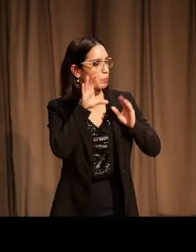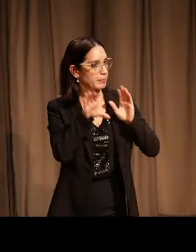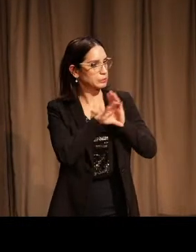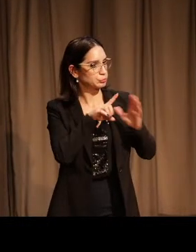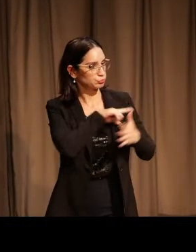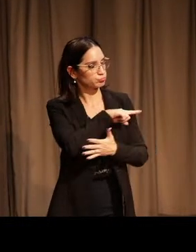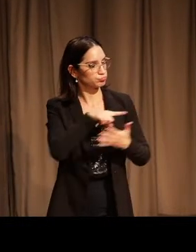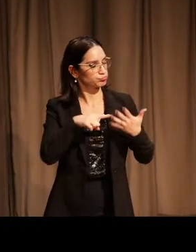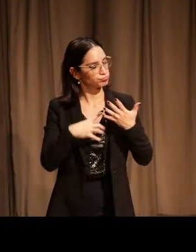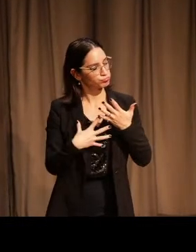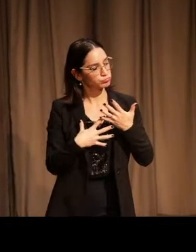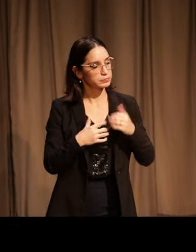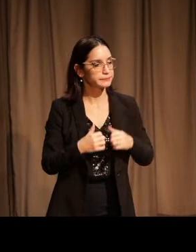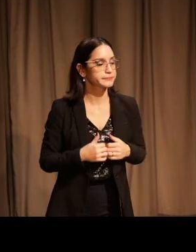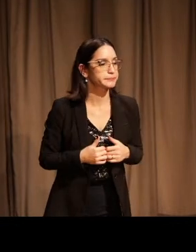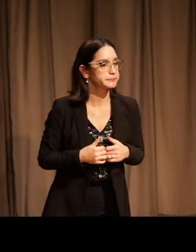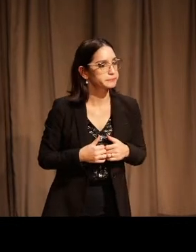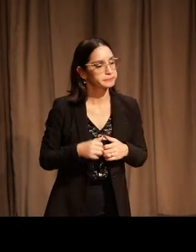Yeah, I think I'm more